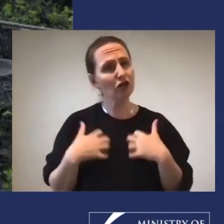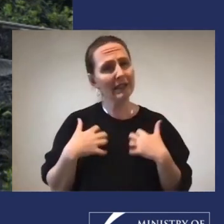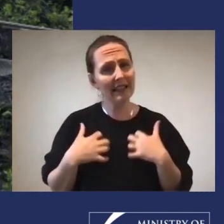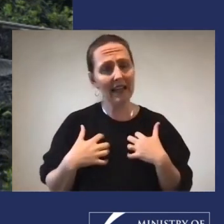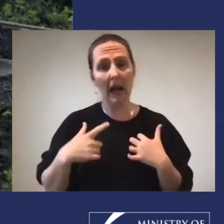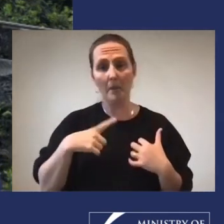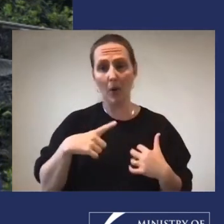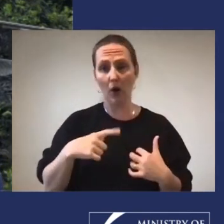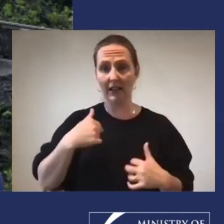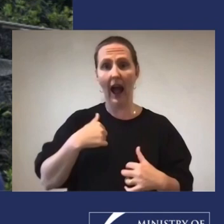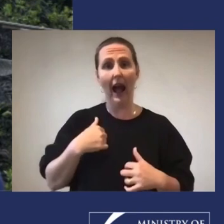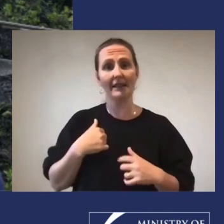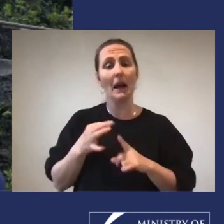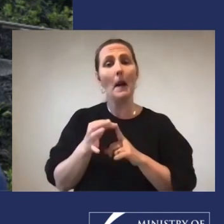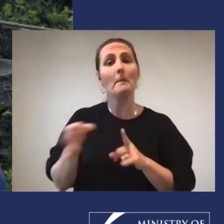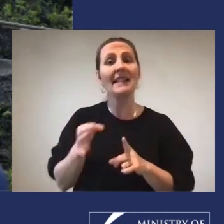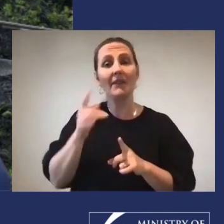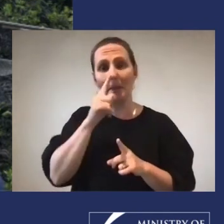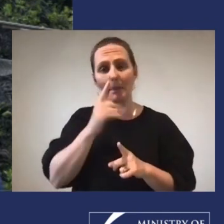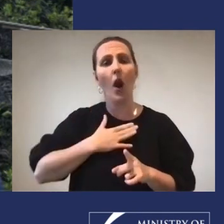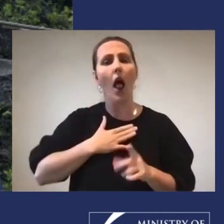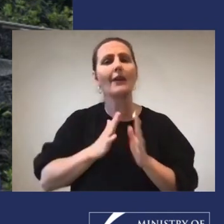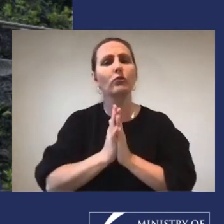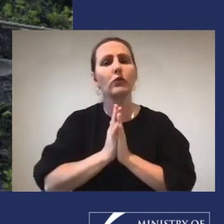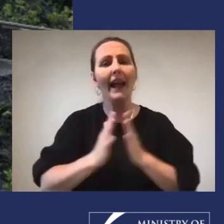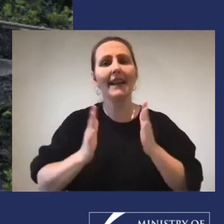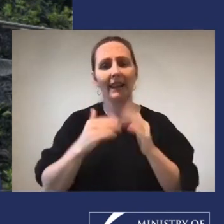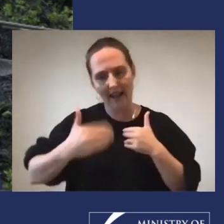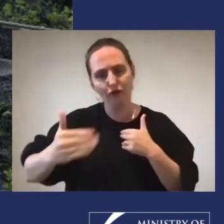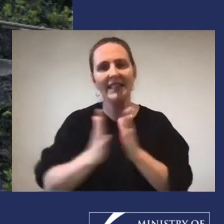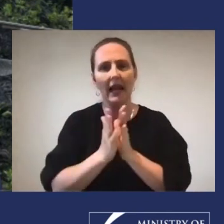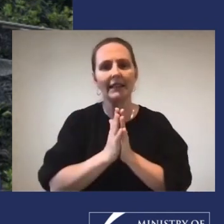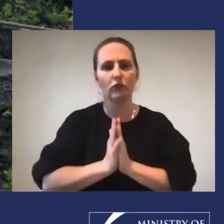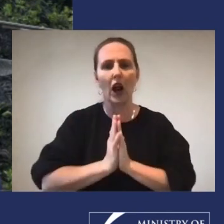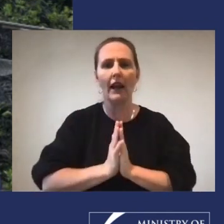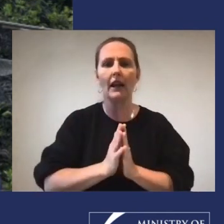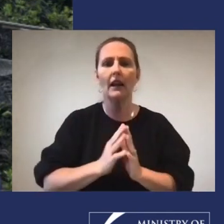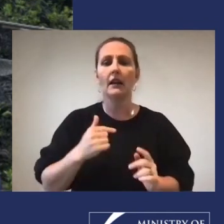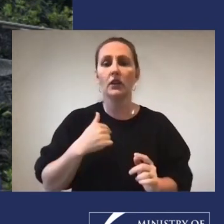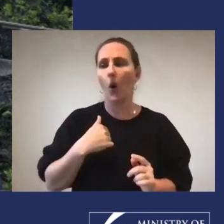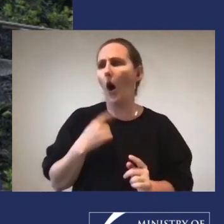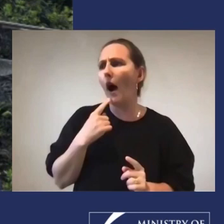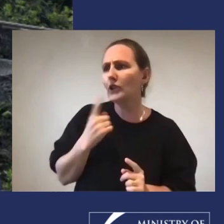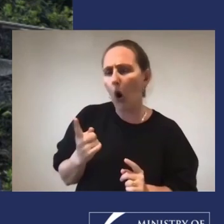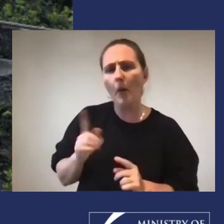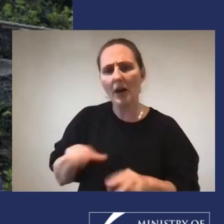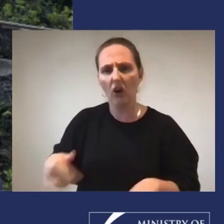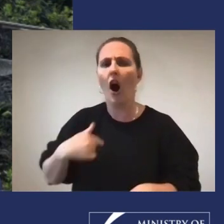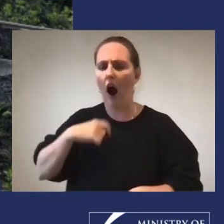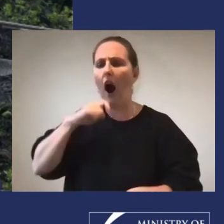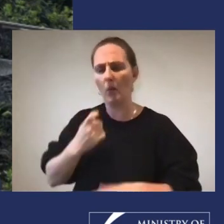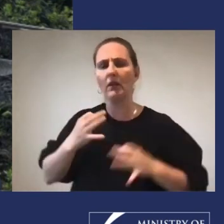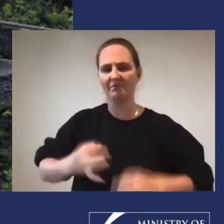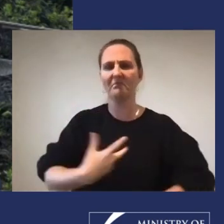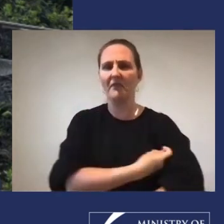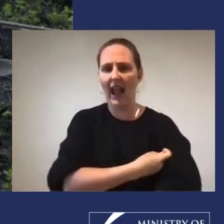praying on a Sunday. So we had a fellowship. And I said to my children, oh, you know, I'm not going to get vaccinated. And then I saw on my phone that there were people, you know, my